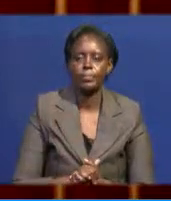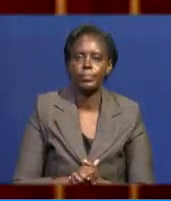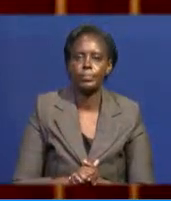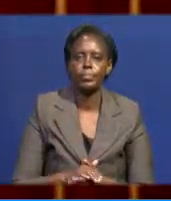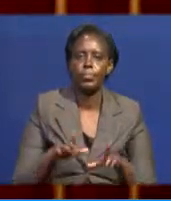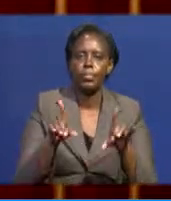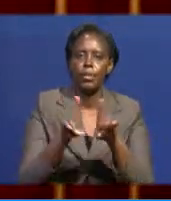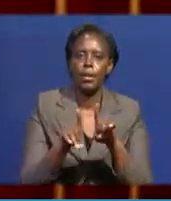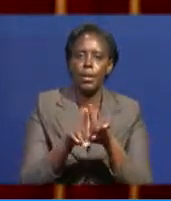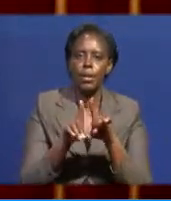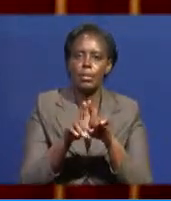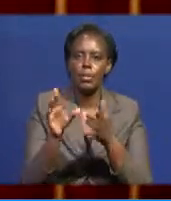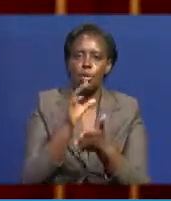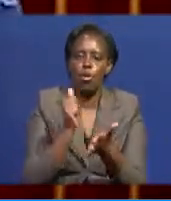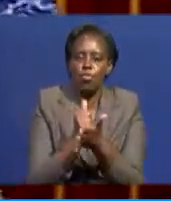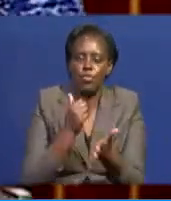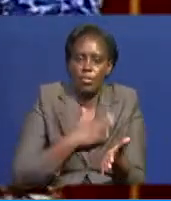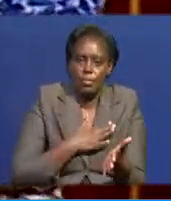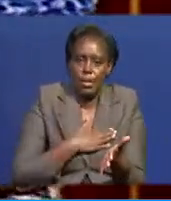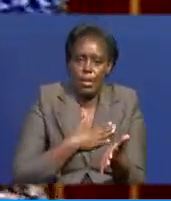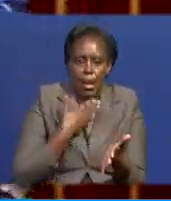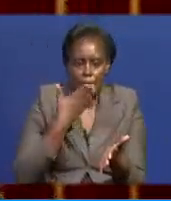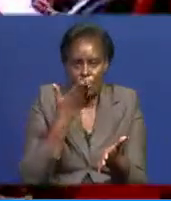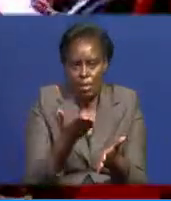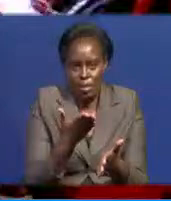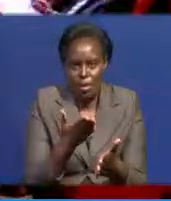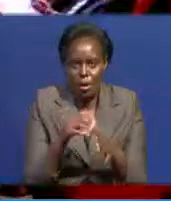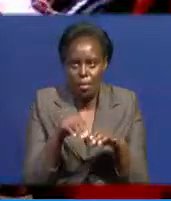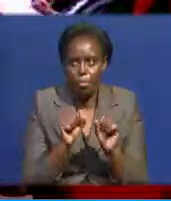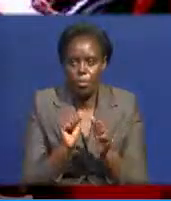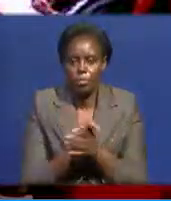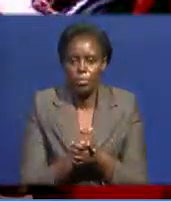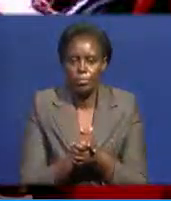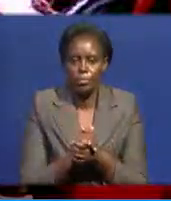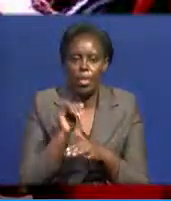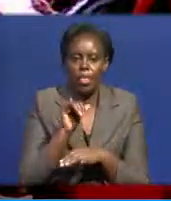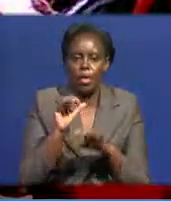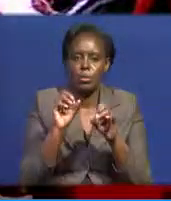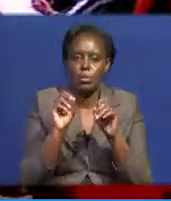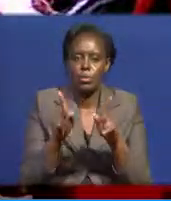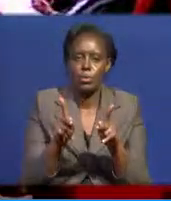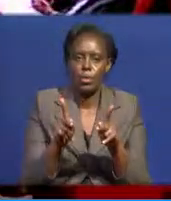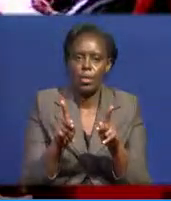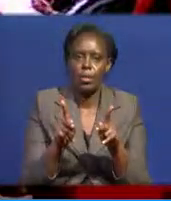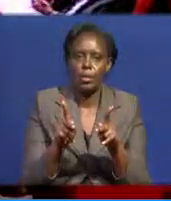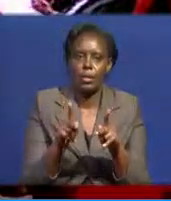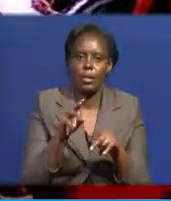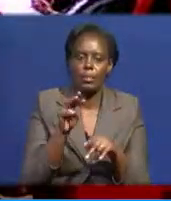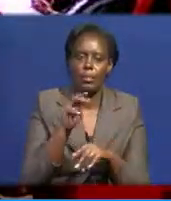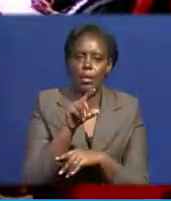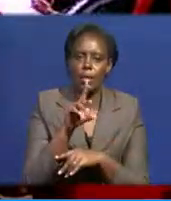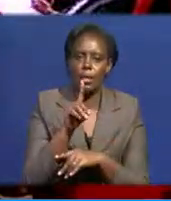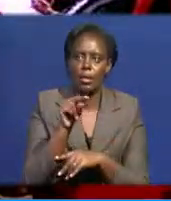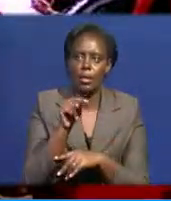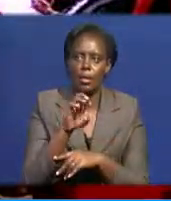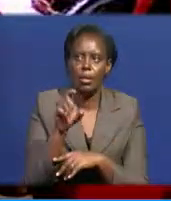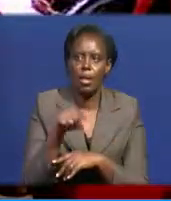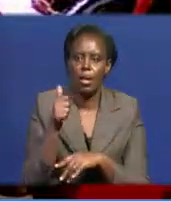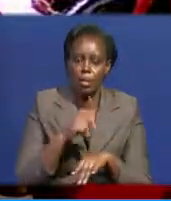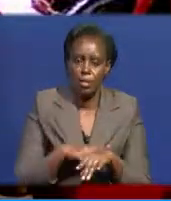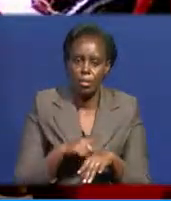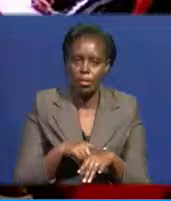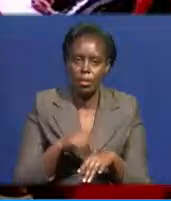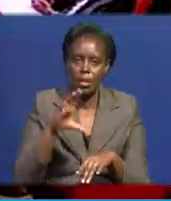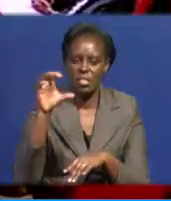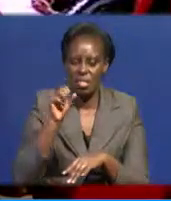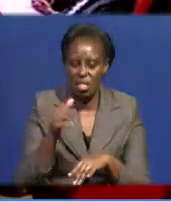response as an office. Thank you. Yeah, that's okay, Senator Manzo. Anytime you can get